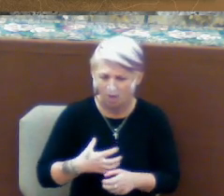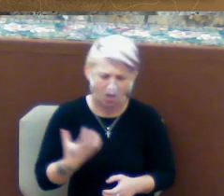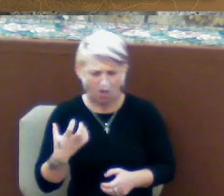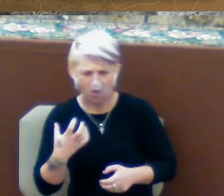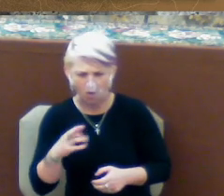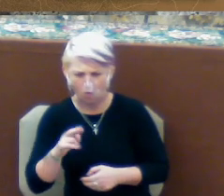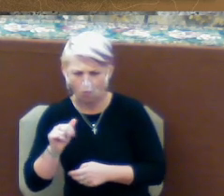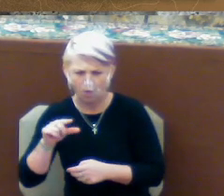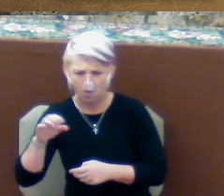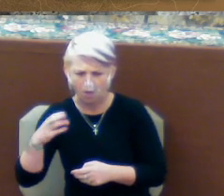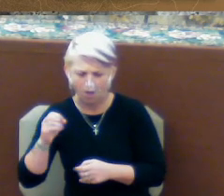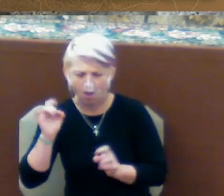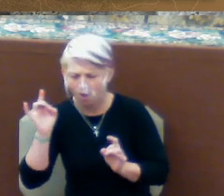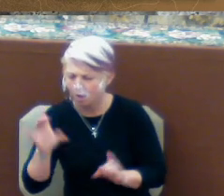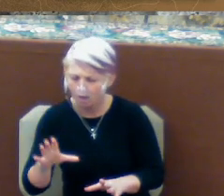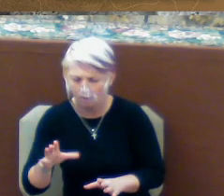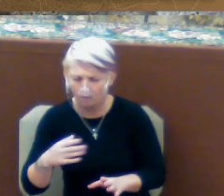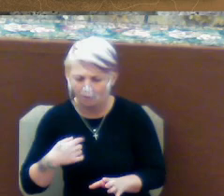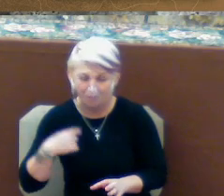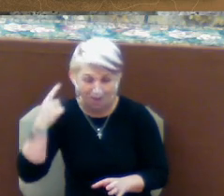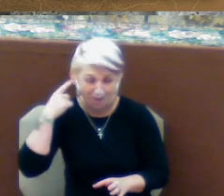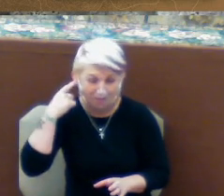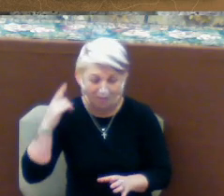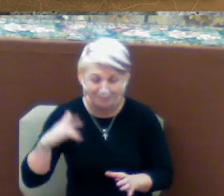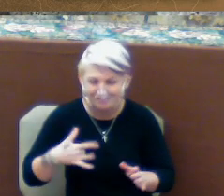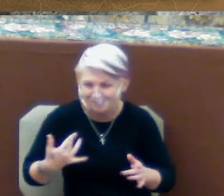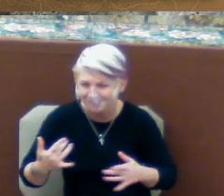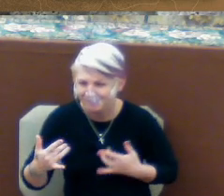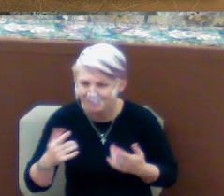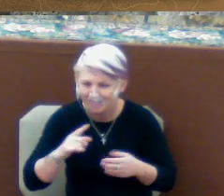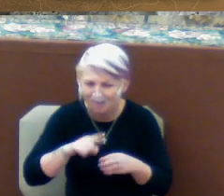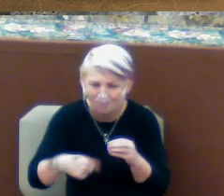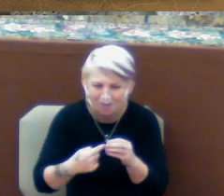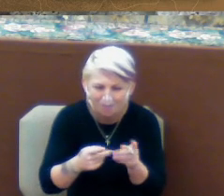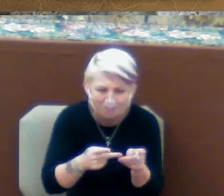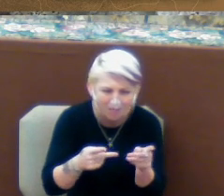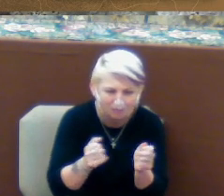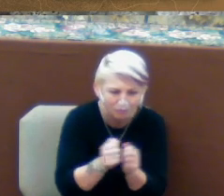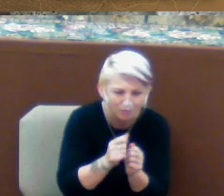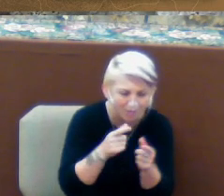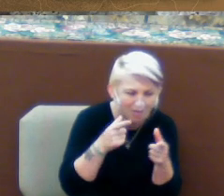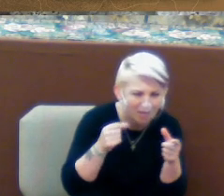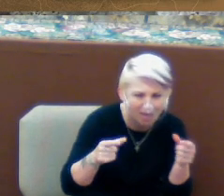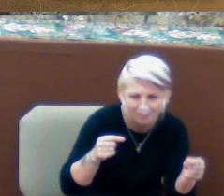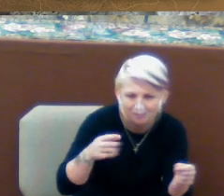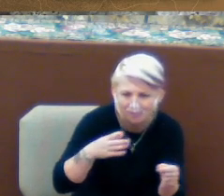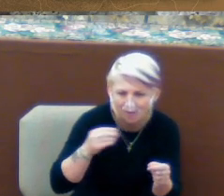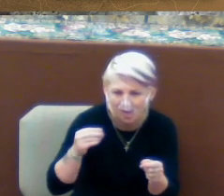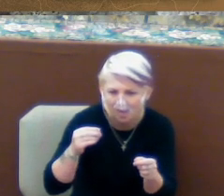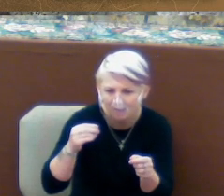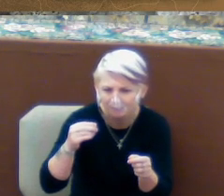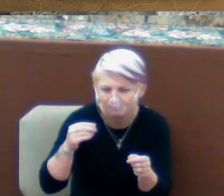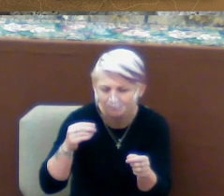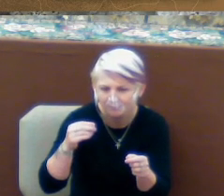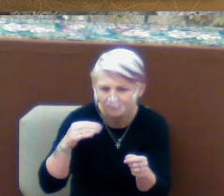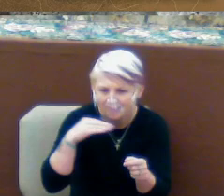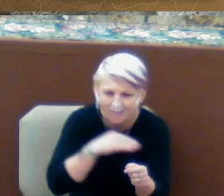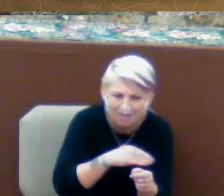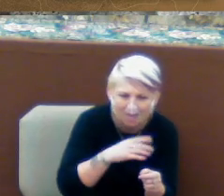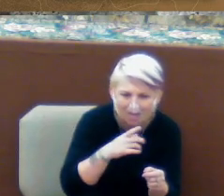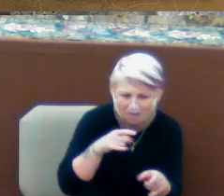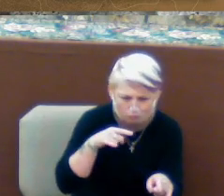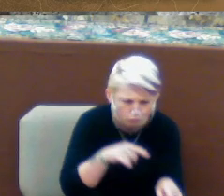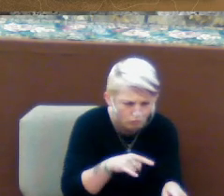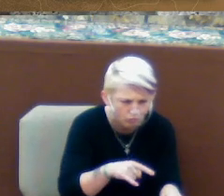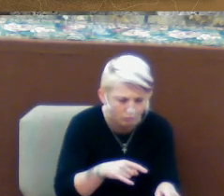hatred. My ears delight in going to places of gossip, deceit, and ridicule. My